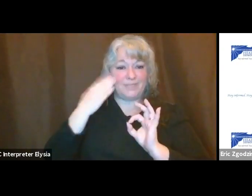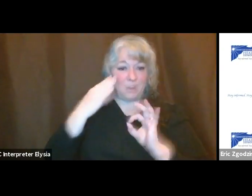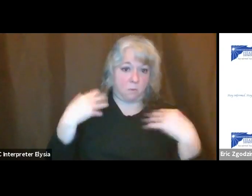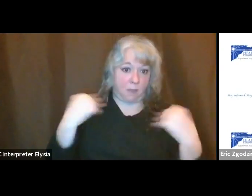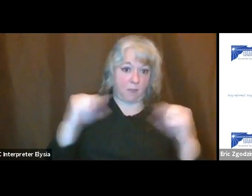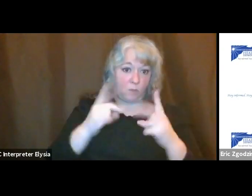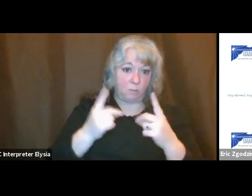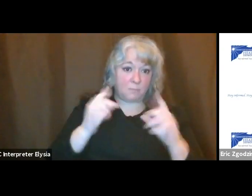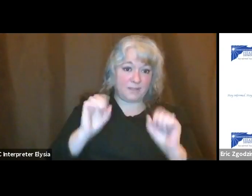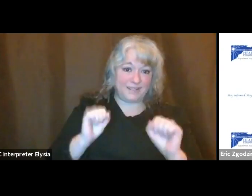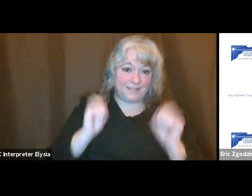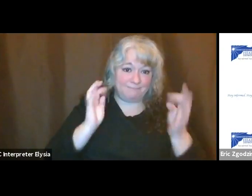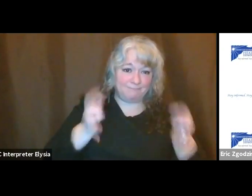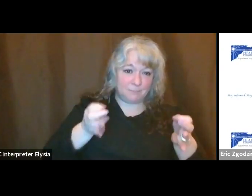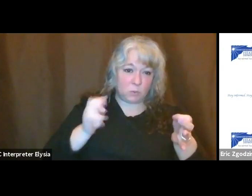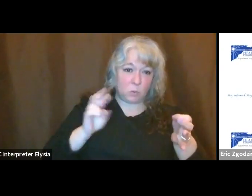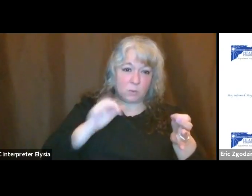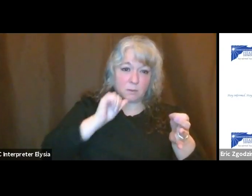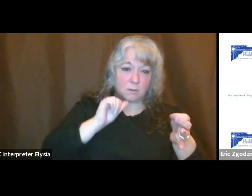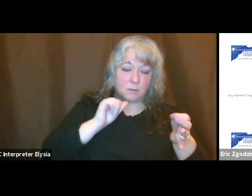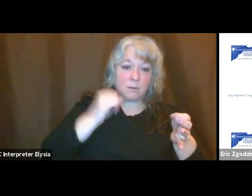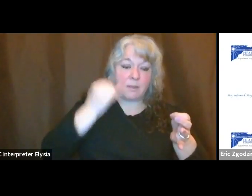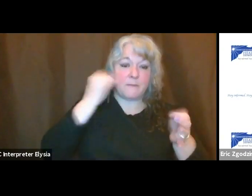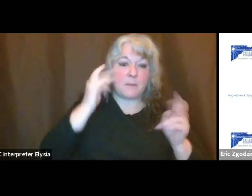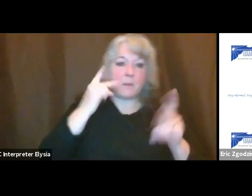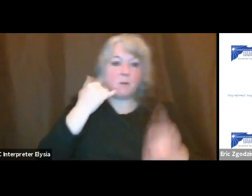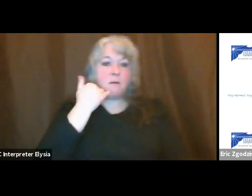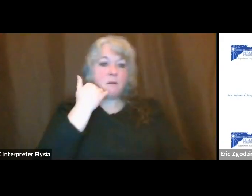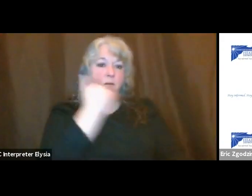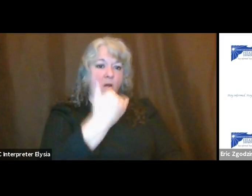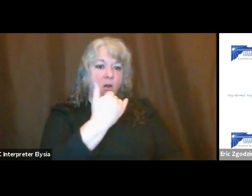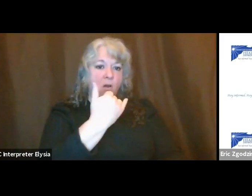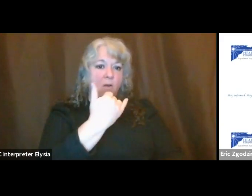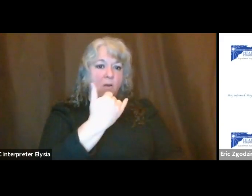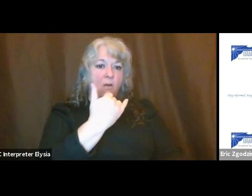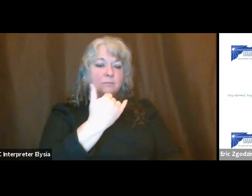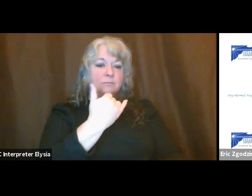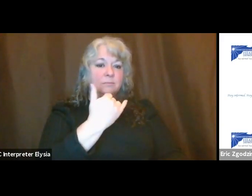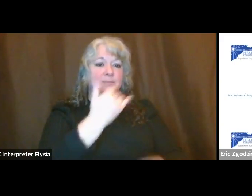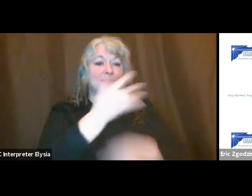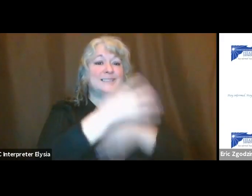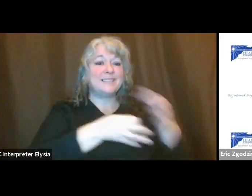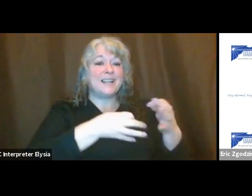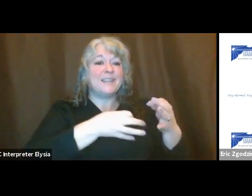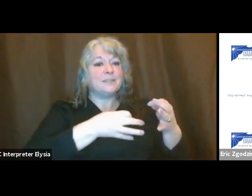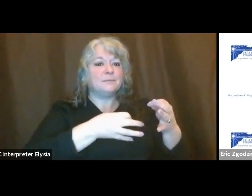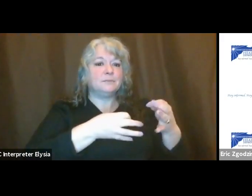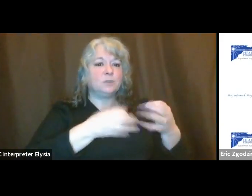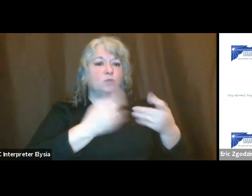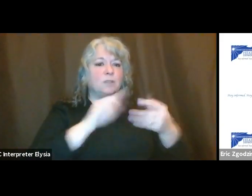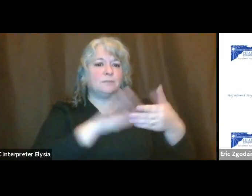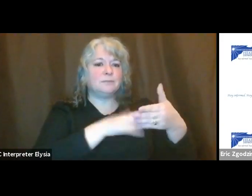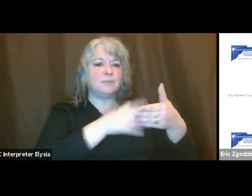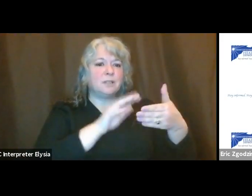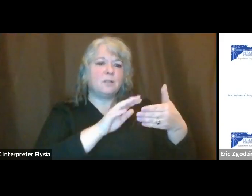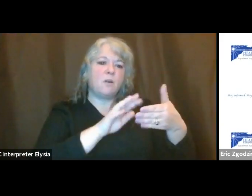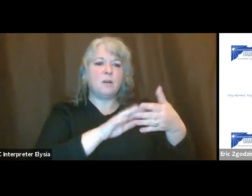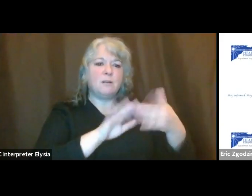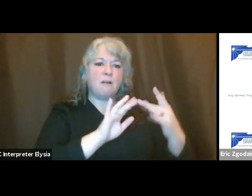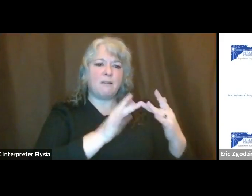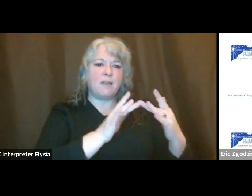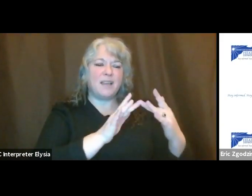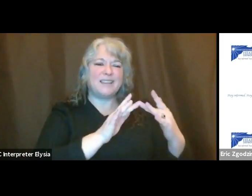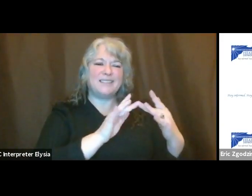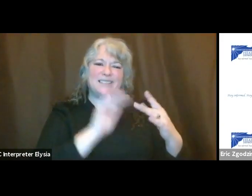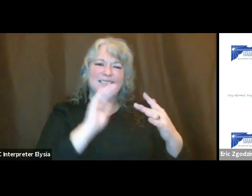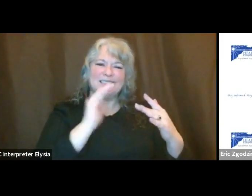but people who call as opposed to making their appointment online are running into the problem where they're almost double booking appointments at